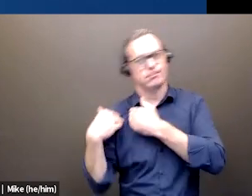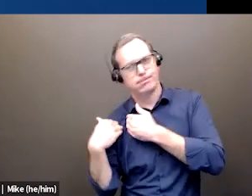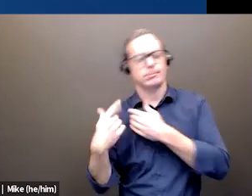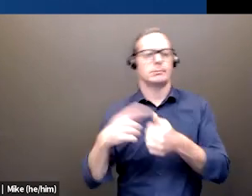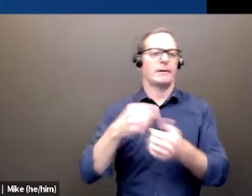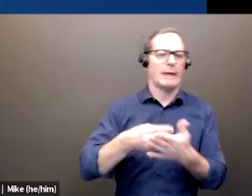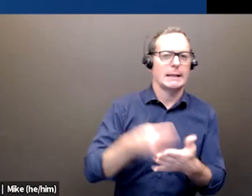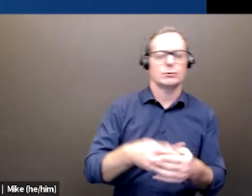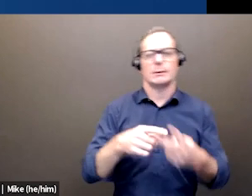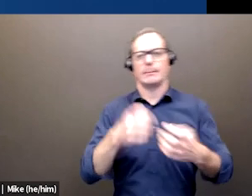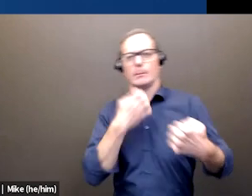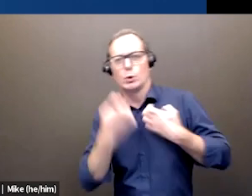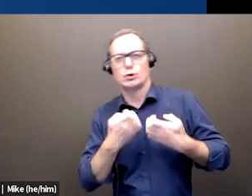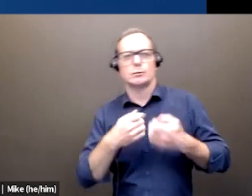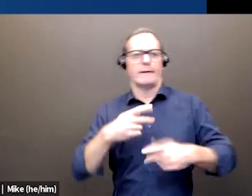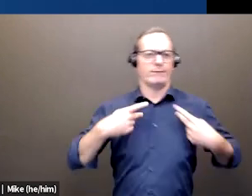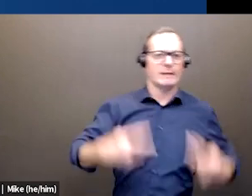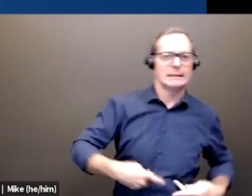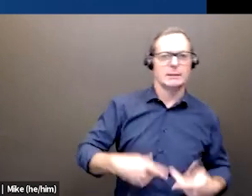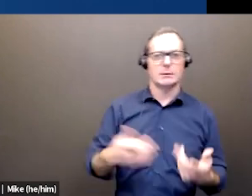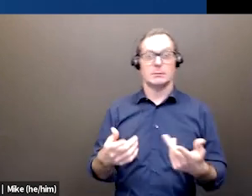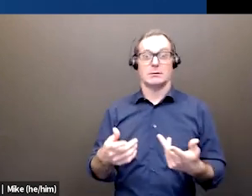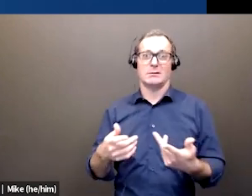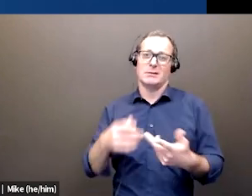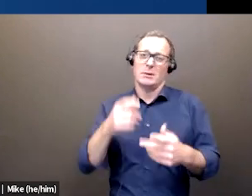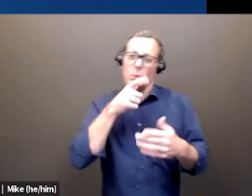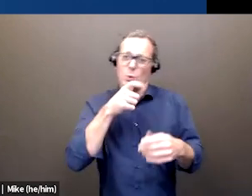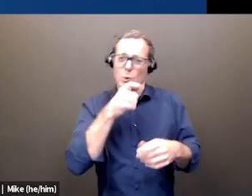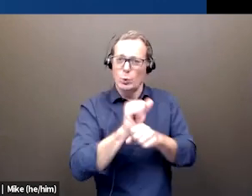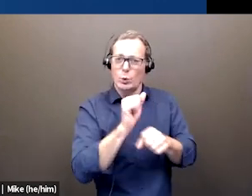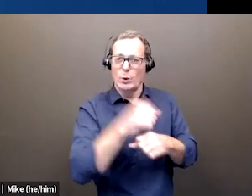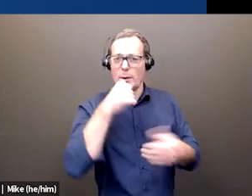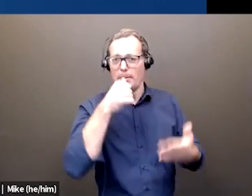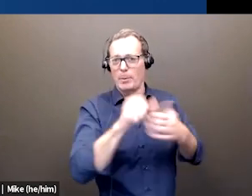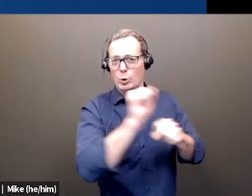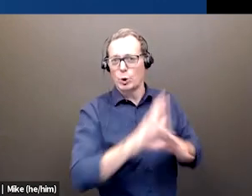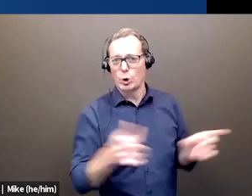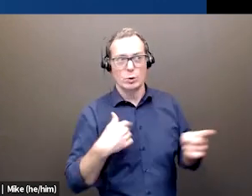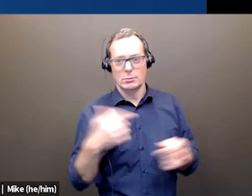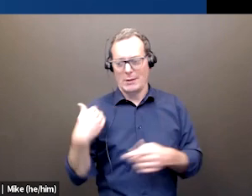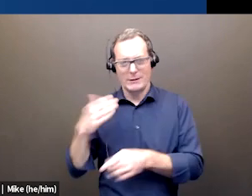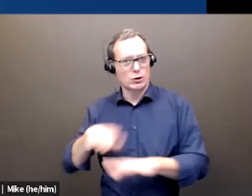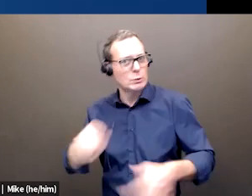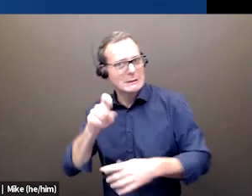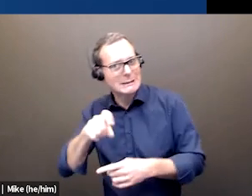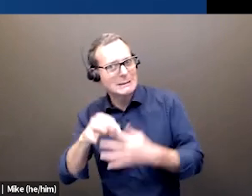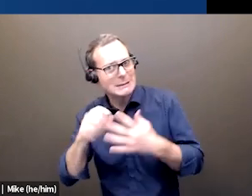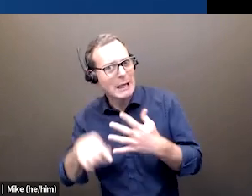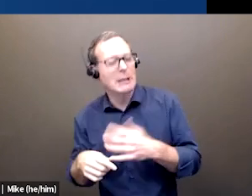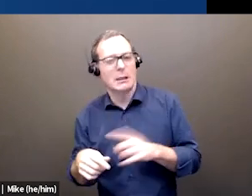stresses faced by postal worker families who have children with special needs or disabilities.